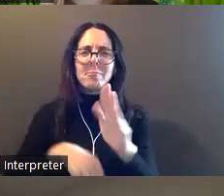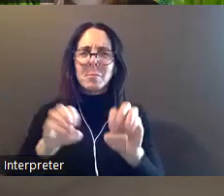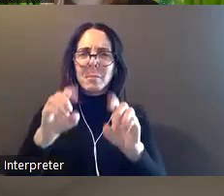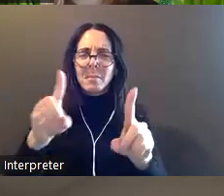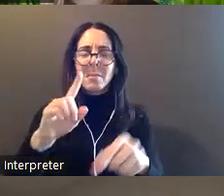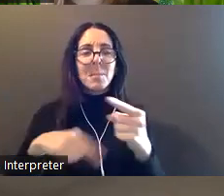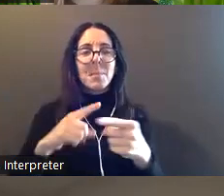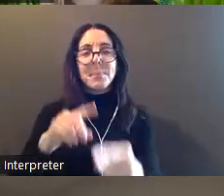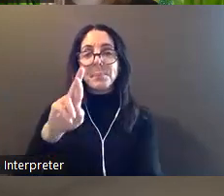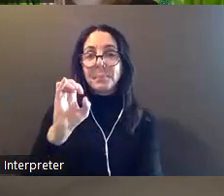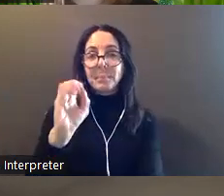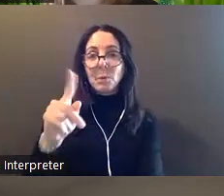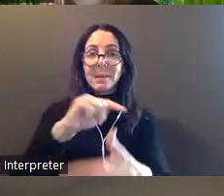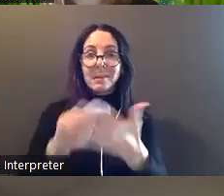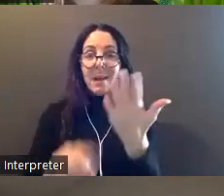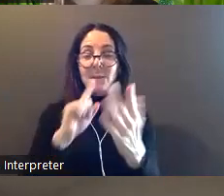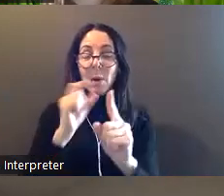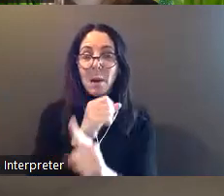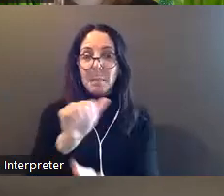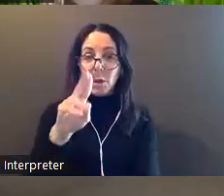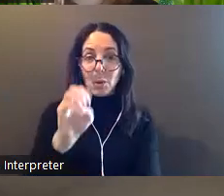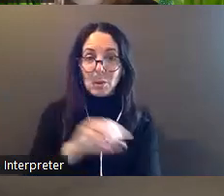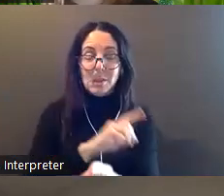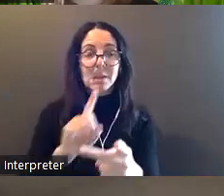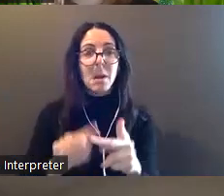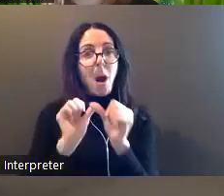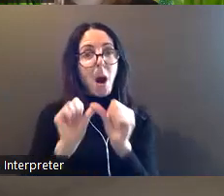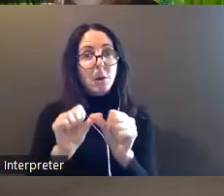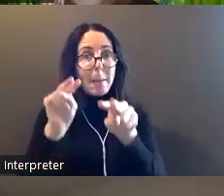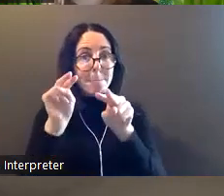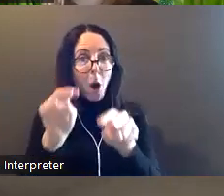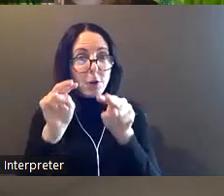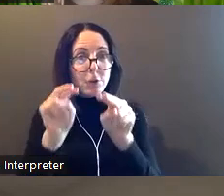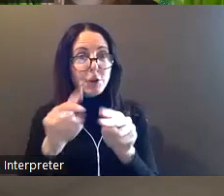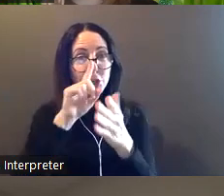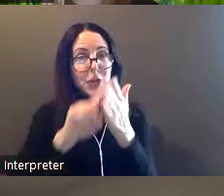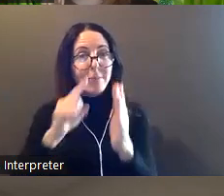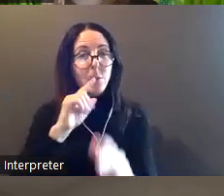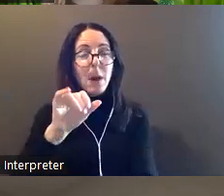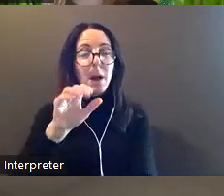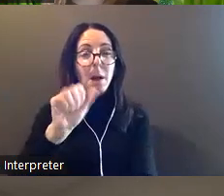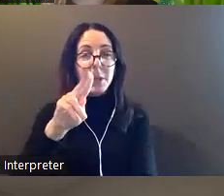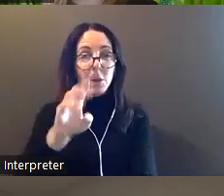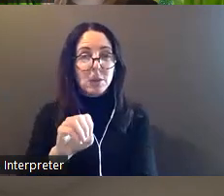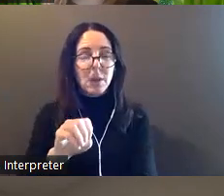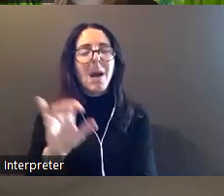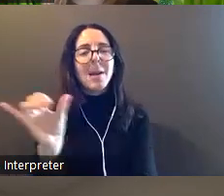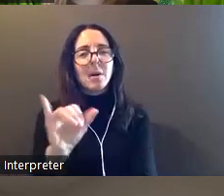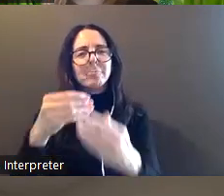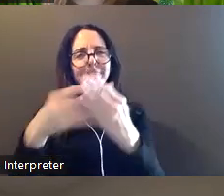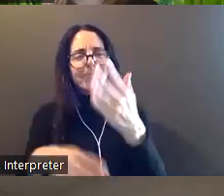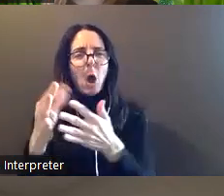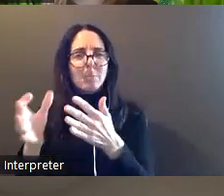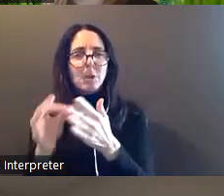risk factors for abuse, the need for ongoing monitoring for abuse, and the many options available to identify